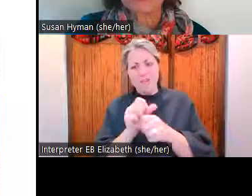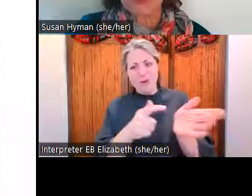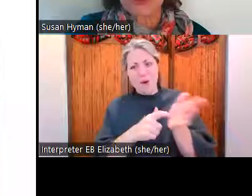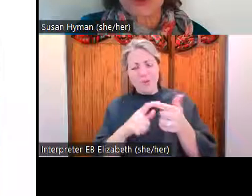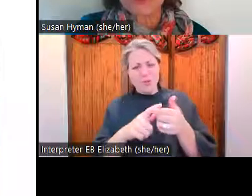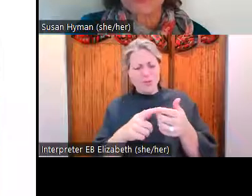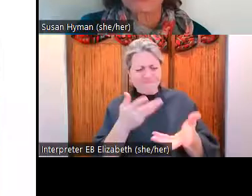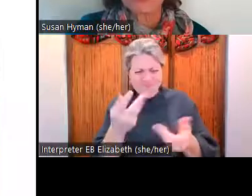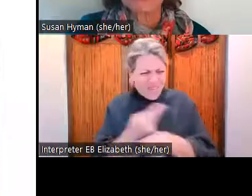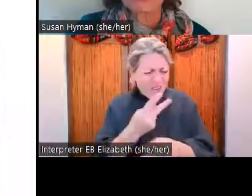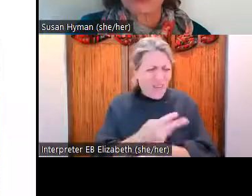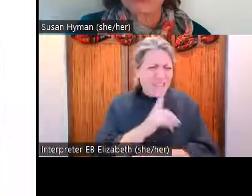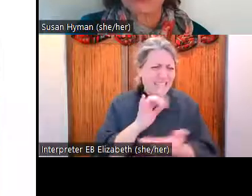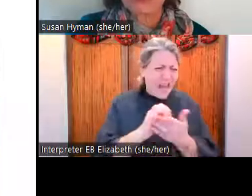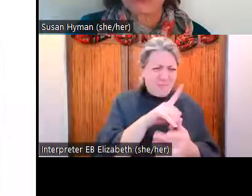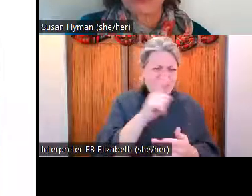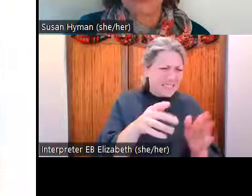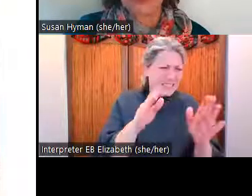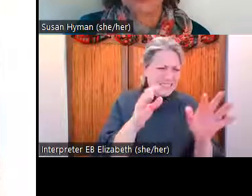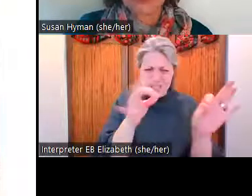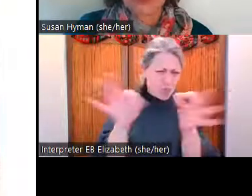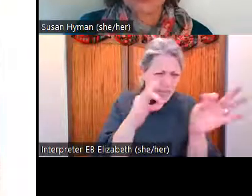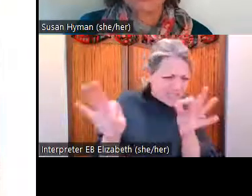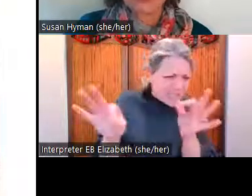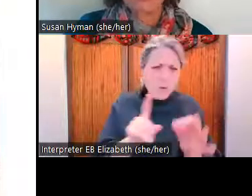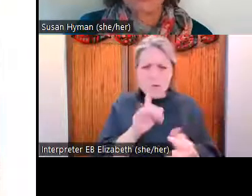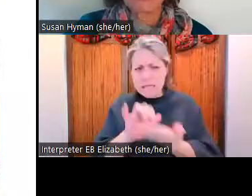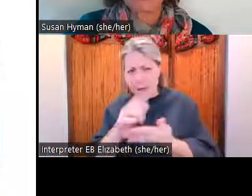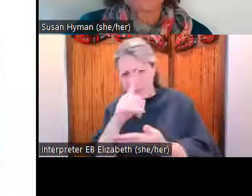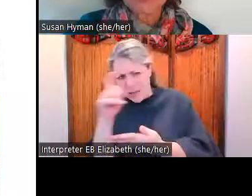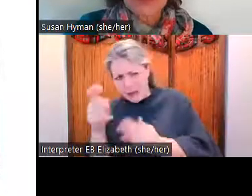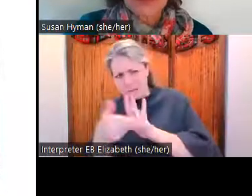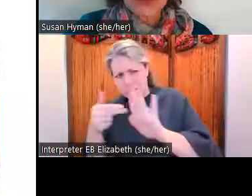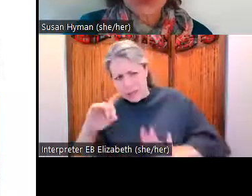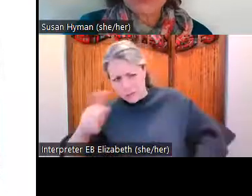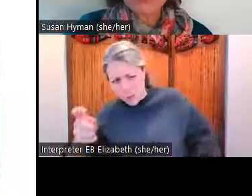tease apart reasons why these the data may be